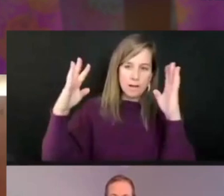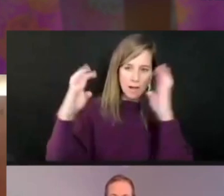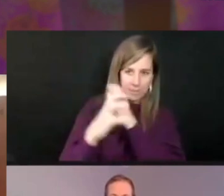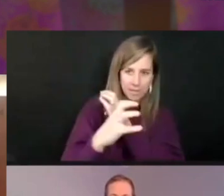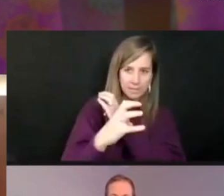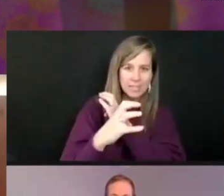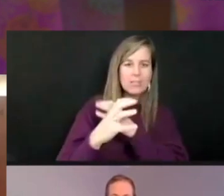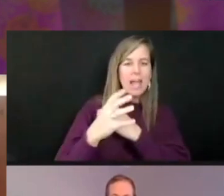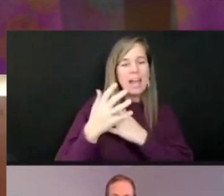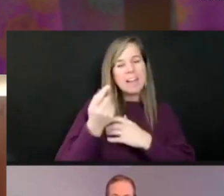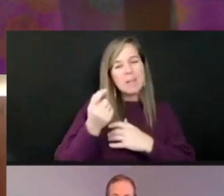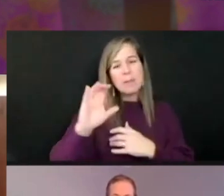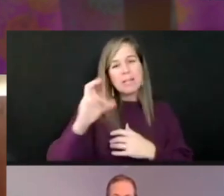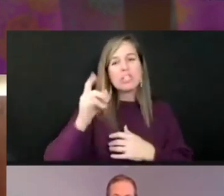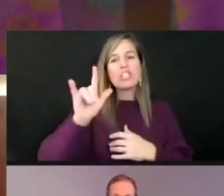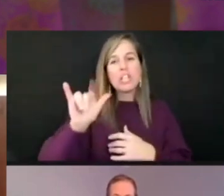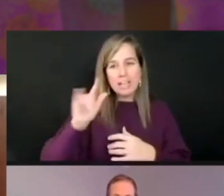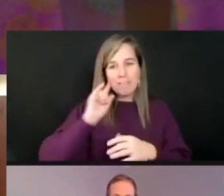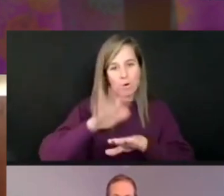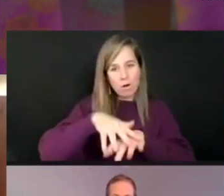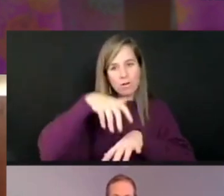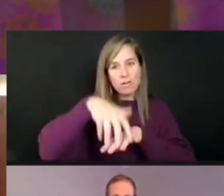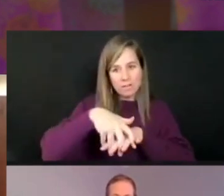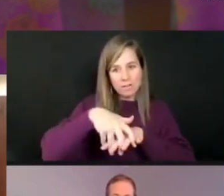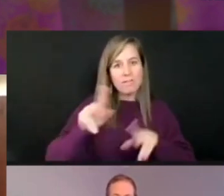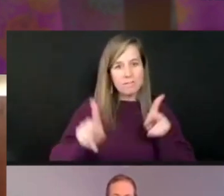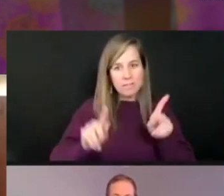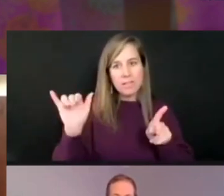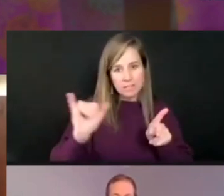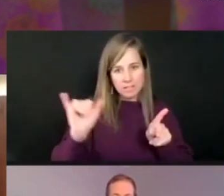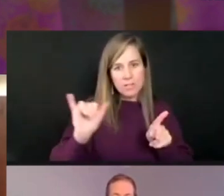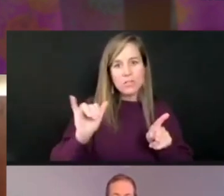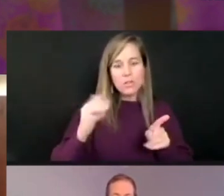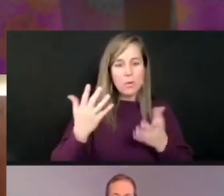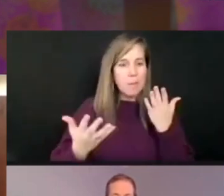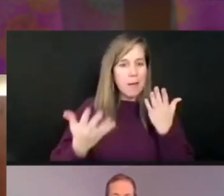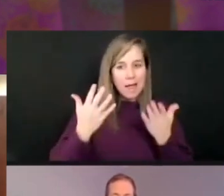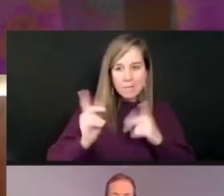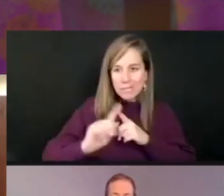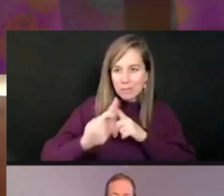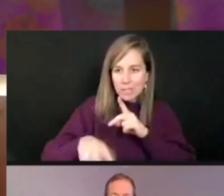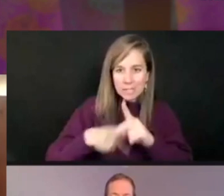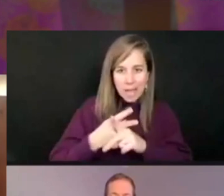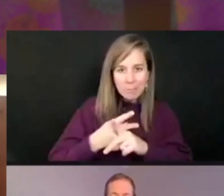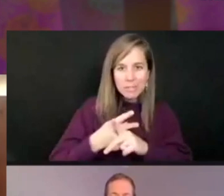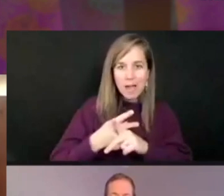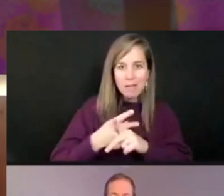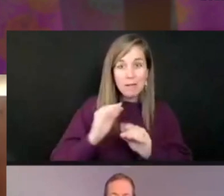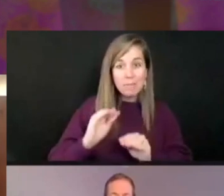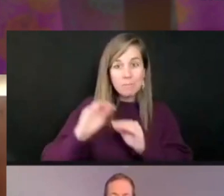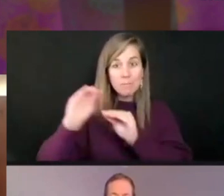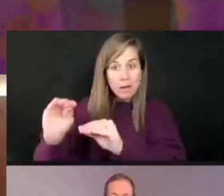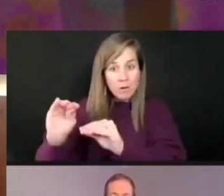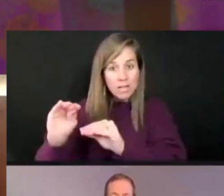especially for Native and Indigenous folks who may have had different types of migration, immigration,